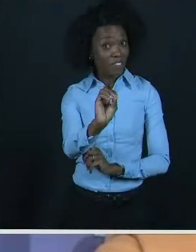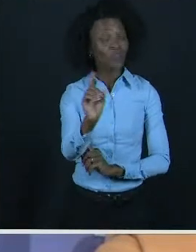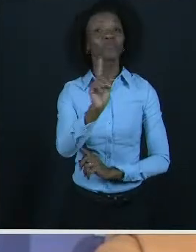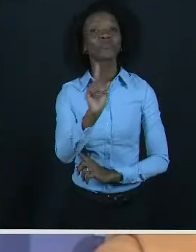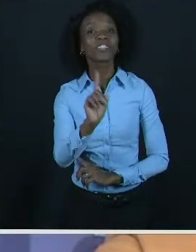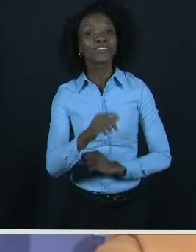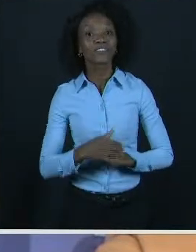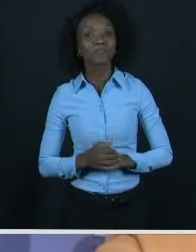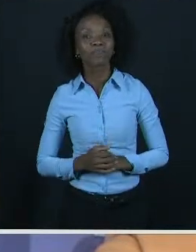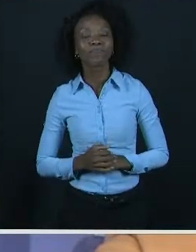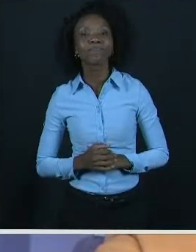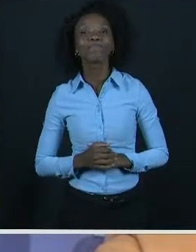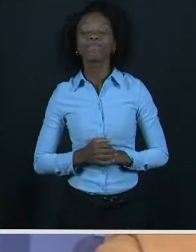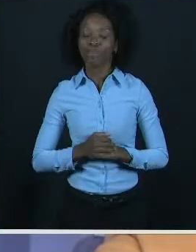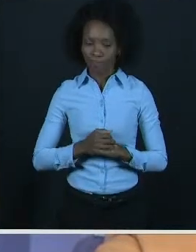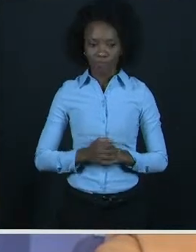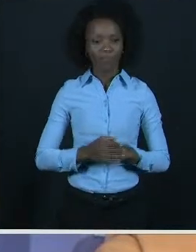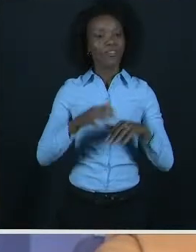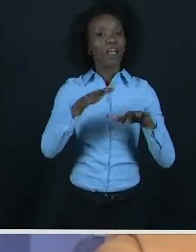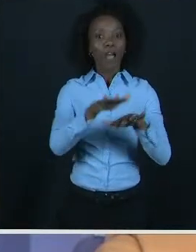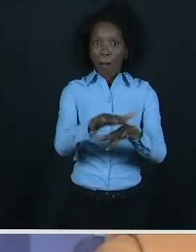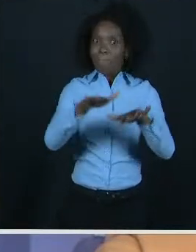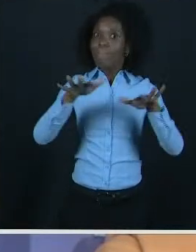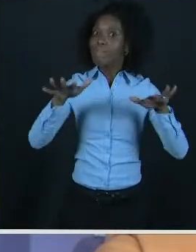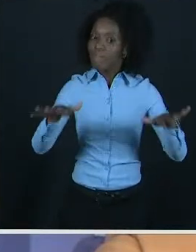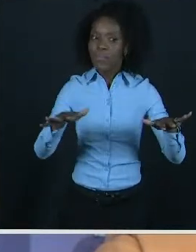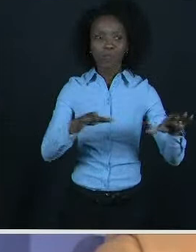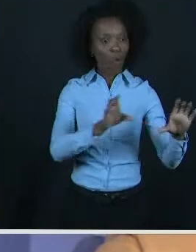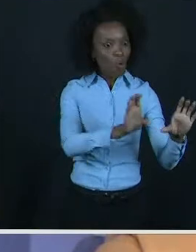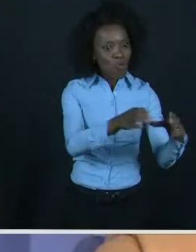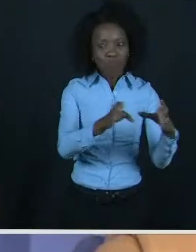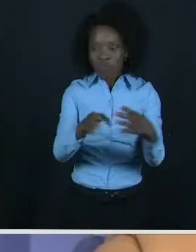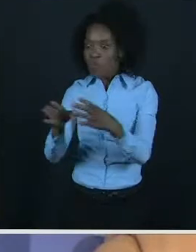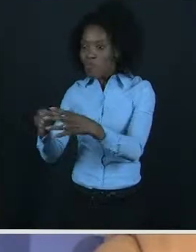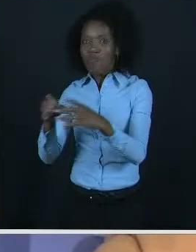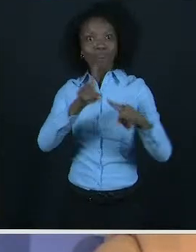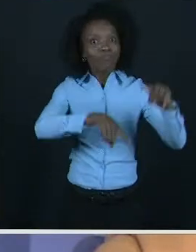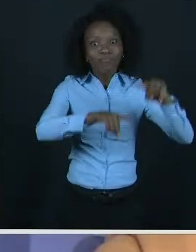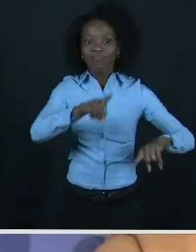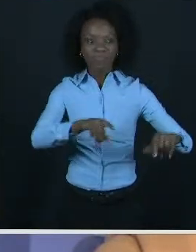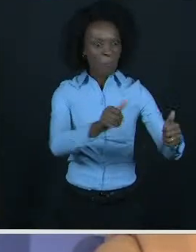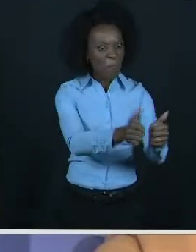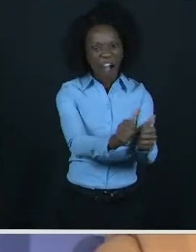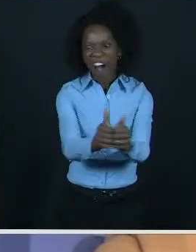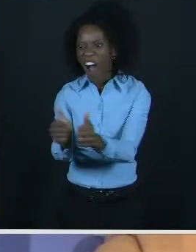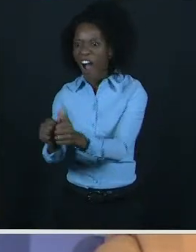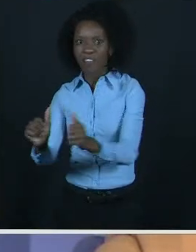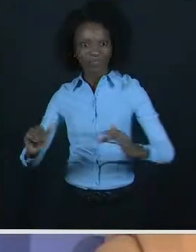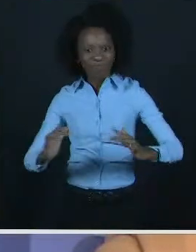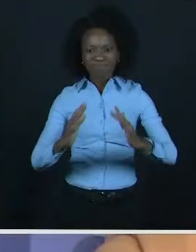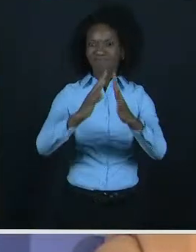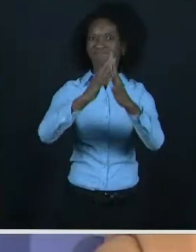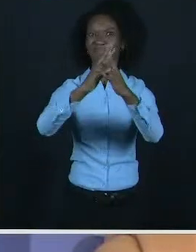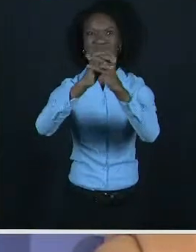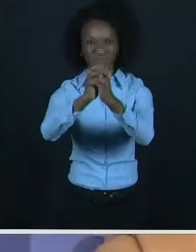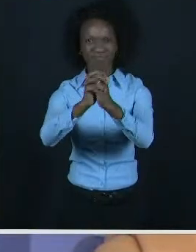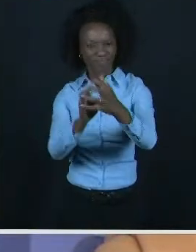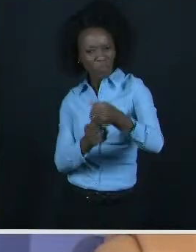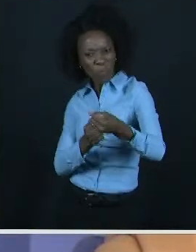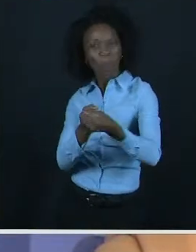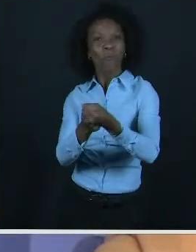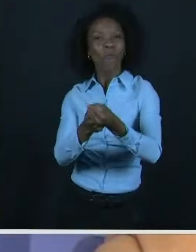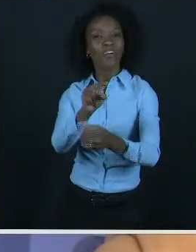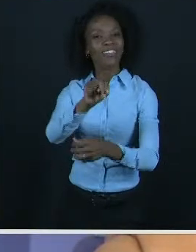to which social partners have rallied together around the National Strategic Plan.